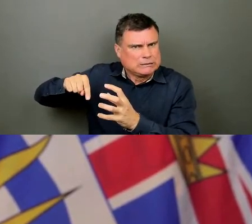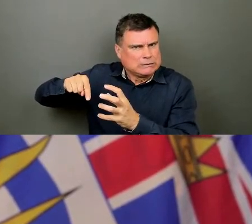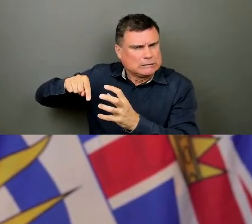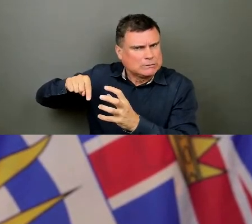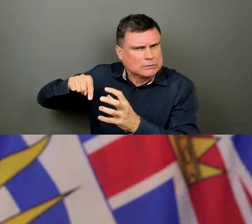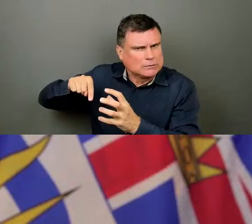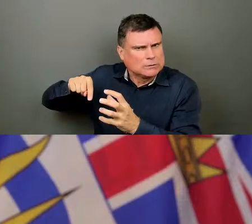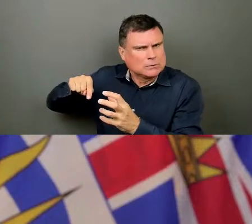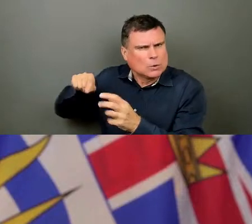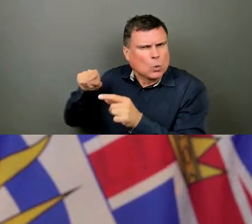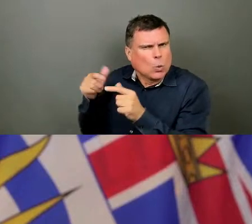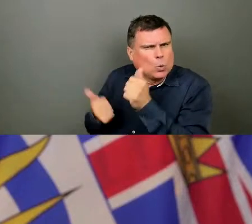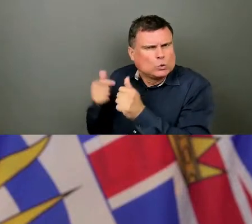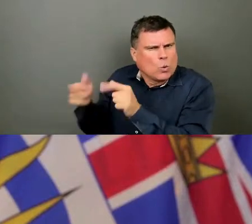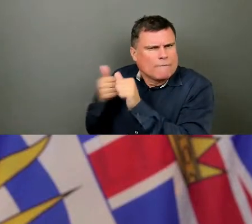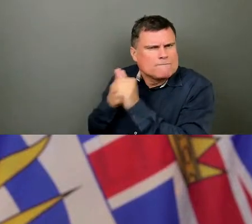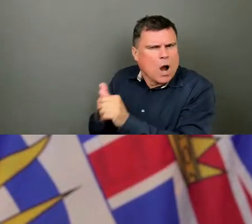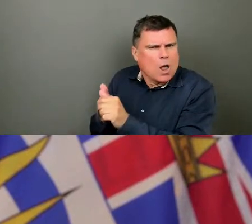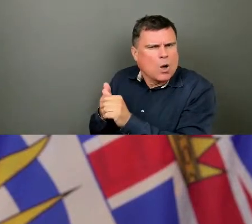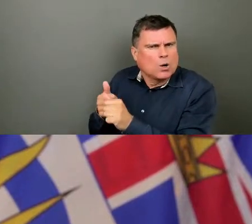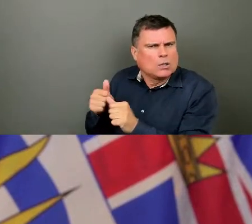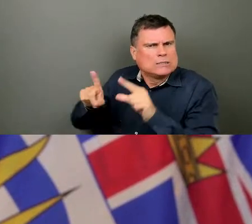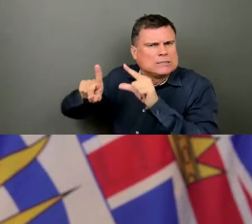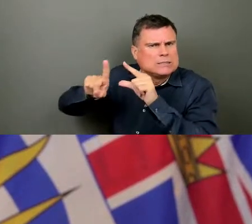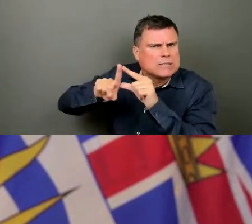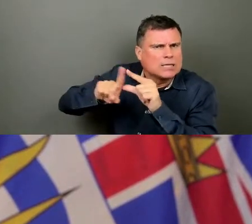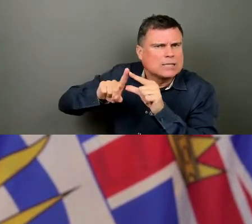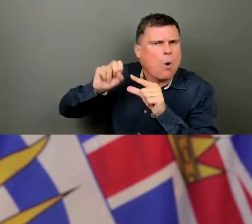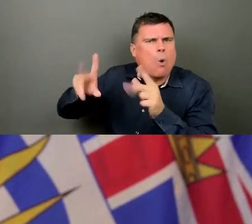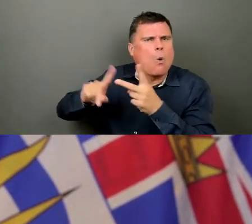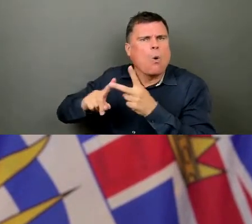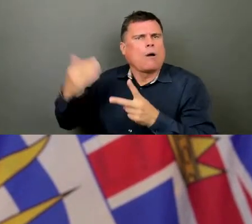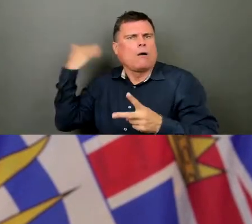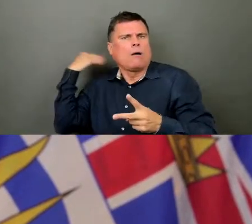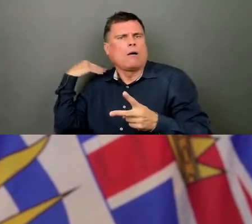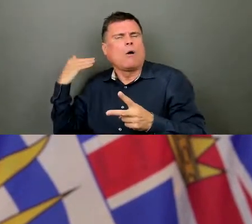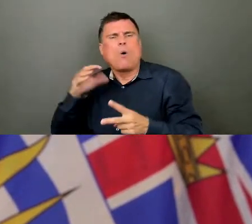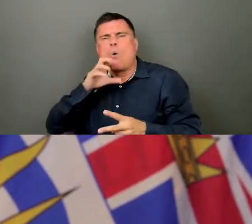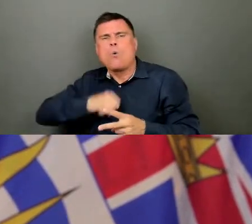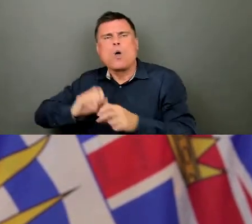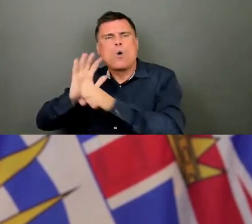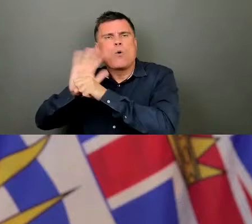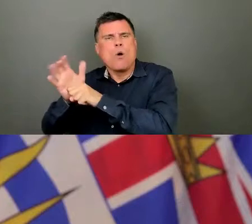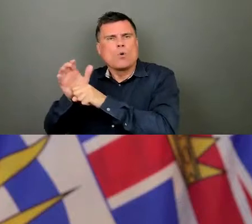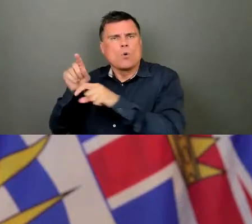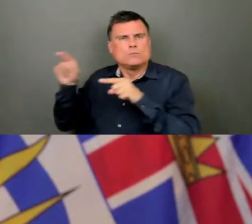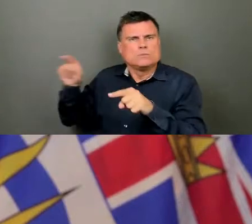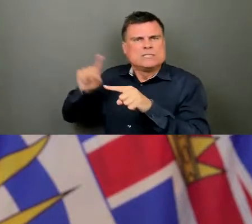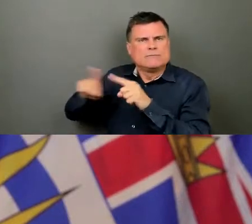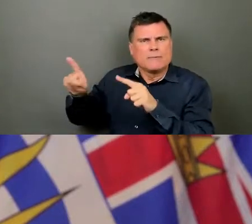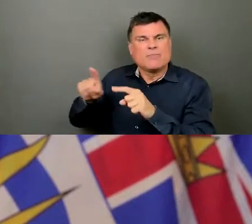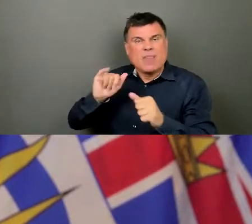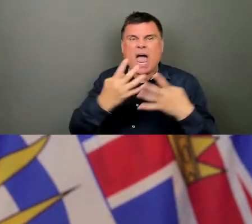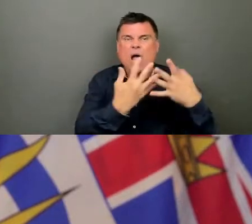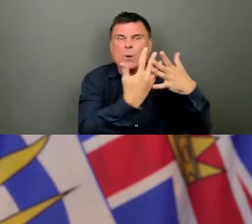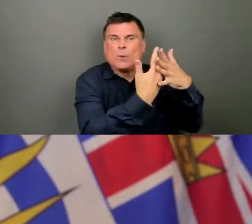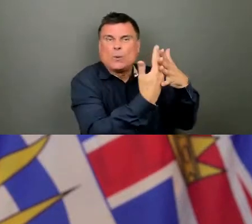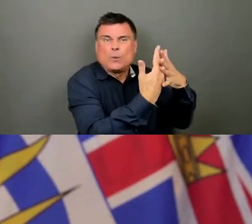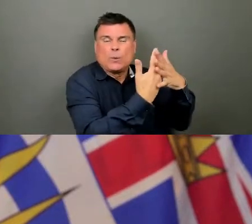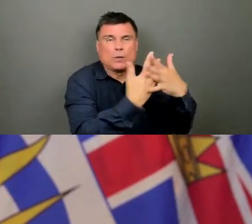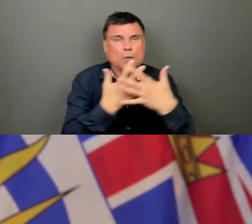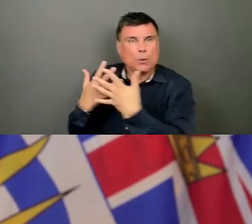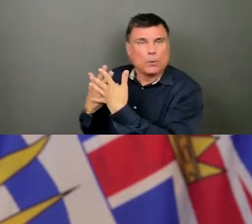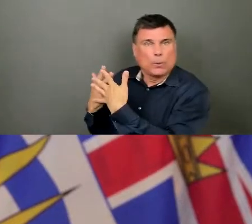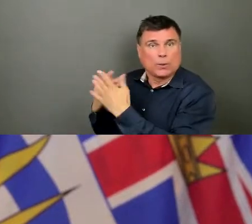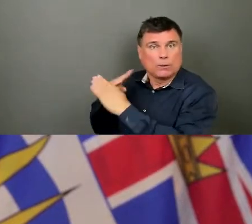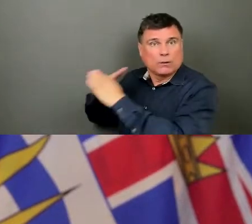other workplaces and social settings, given how many cases we're seeing? Yeah, well, absolutely. Ventilation has been something we've been